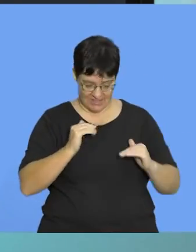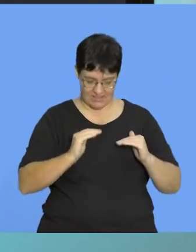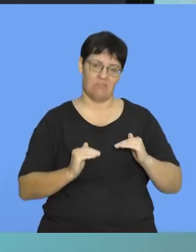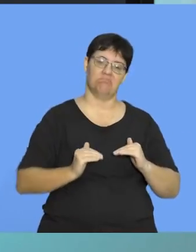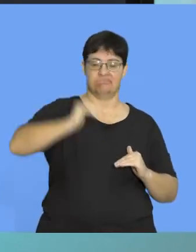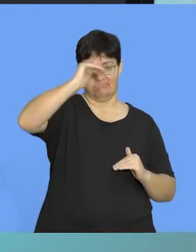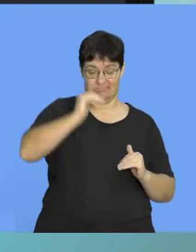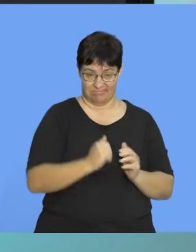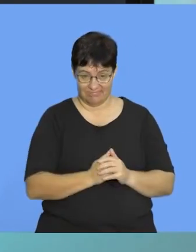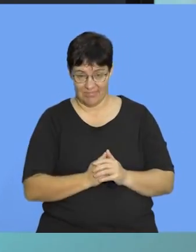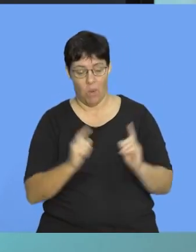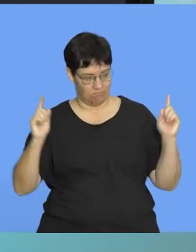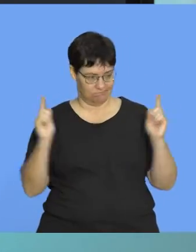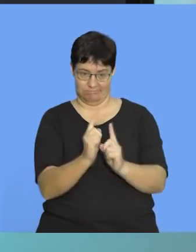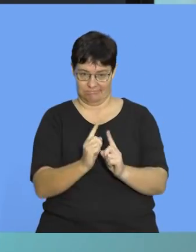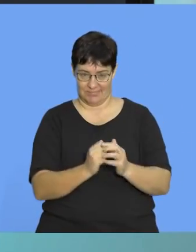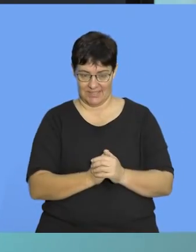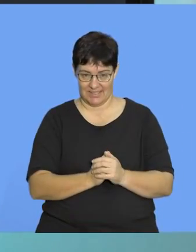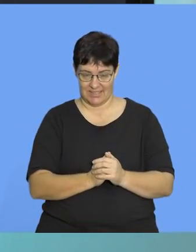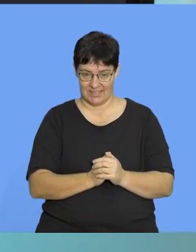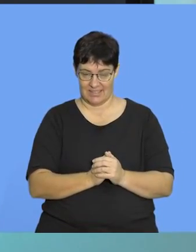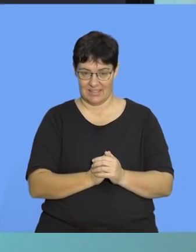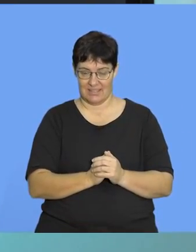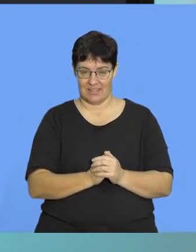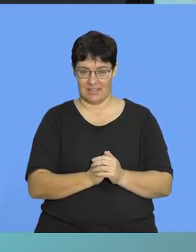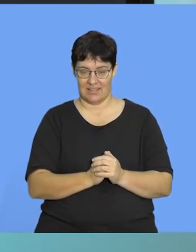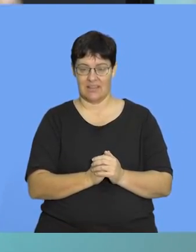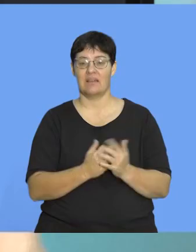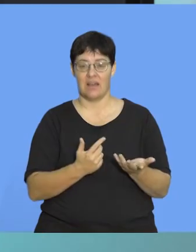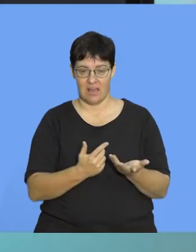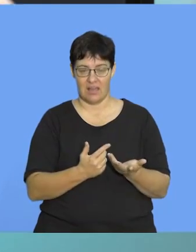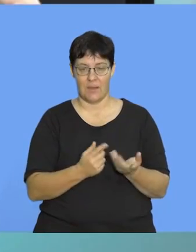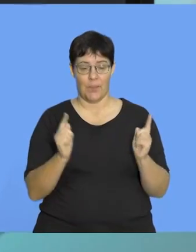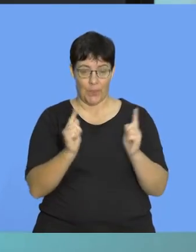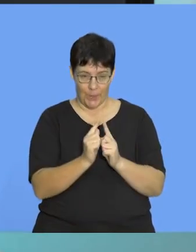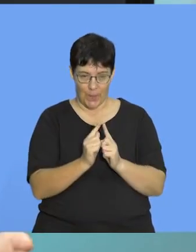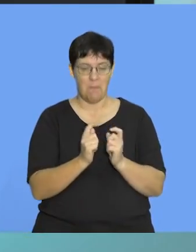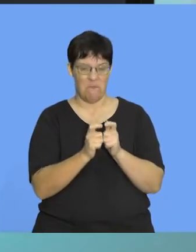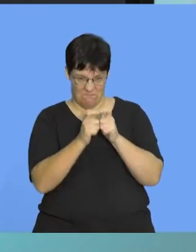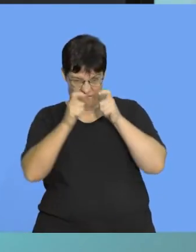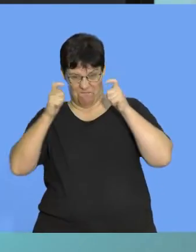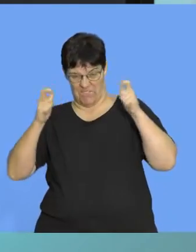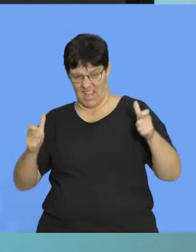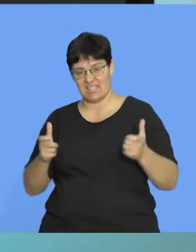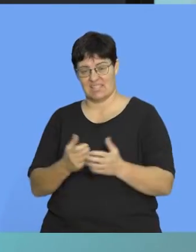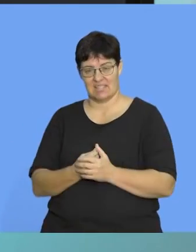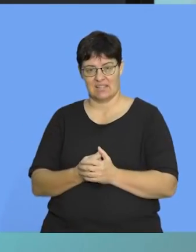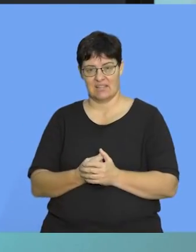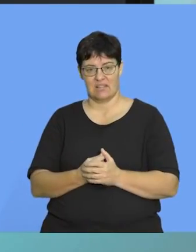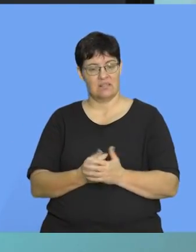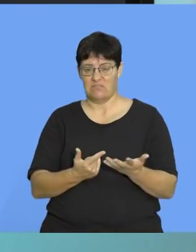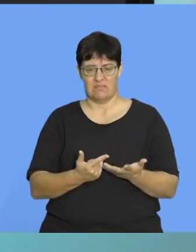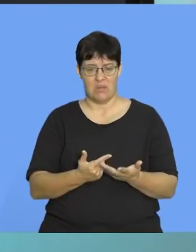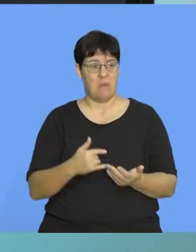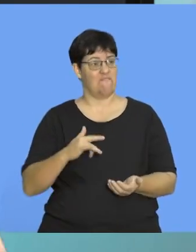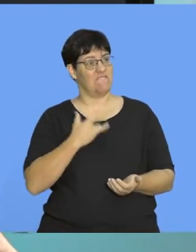distance. Made the distance really small, made the force much bigger. Still not a force we're